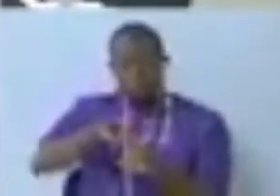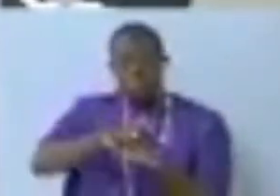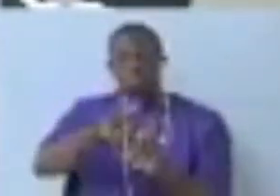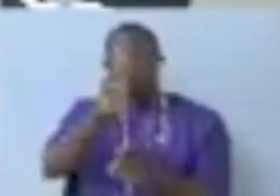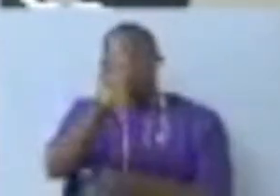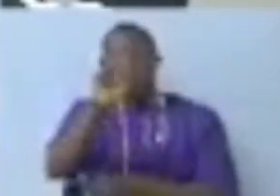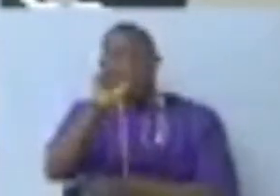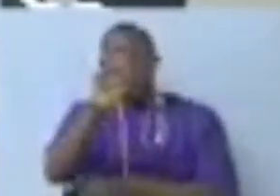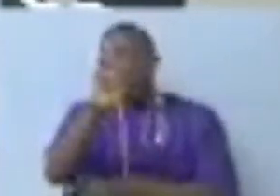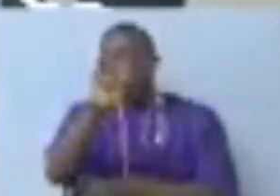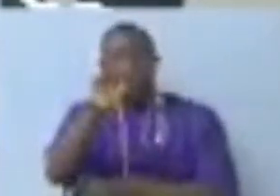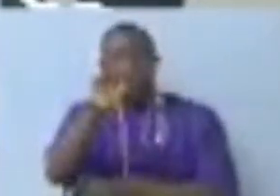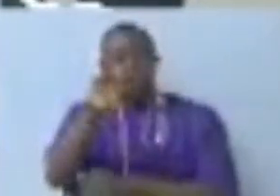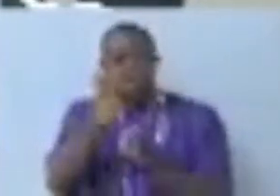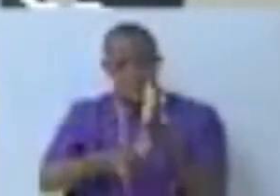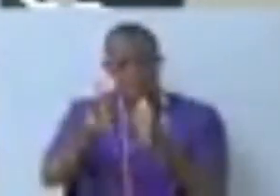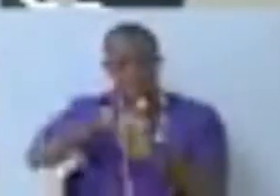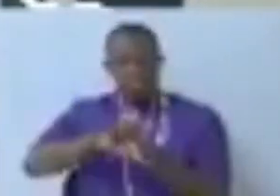UN